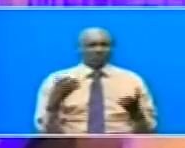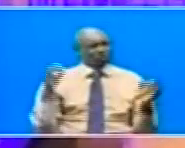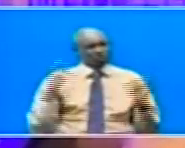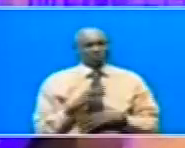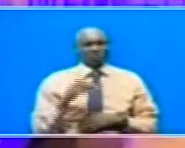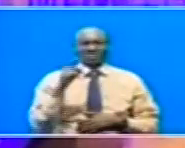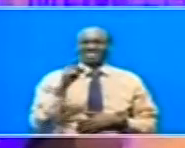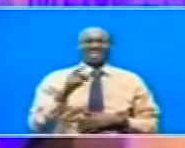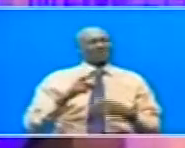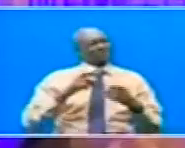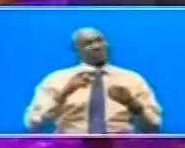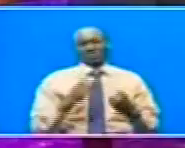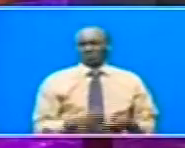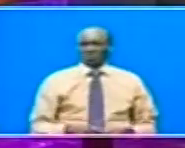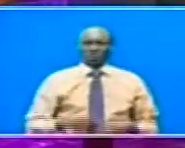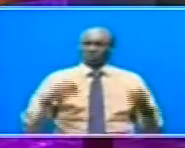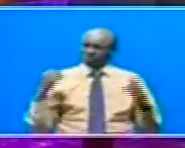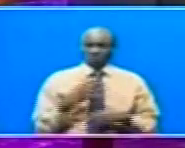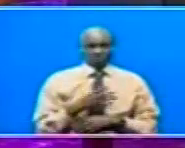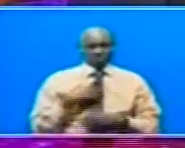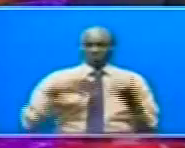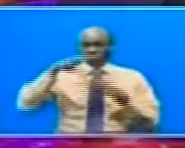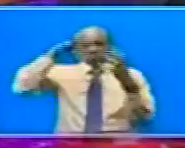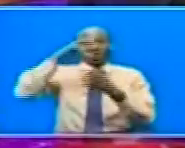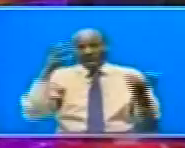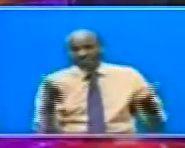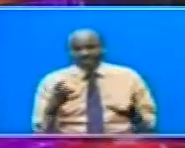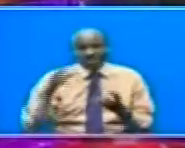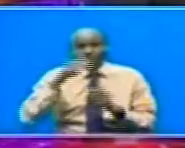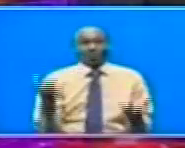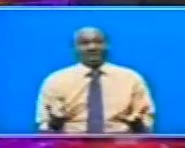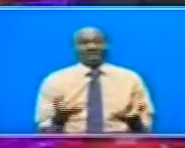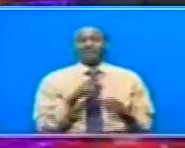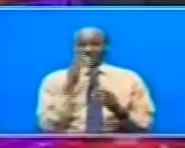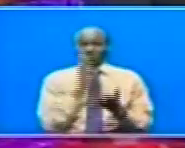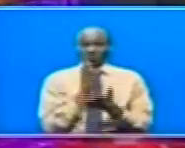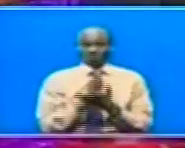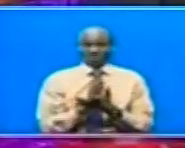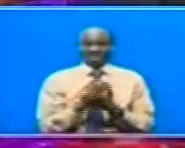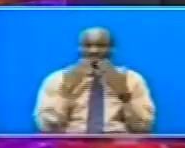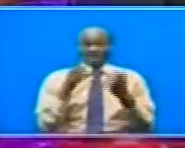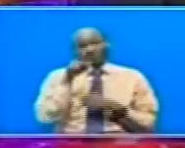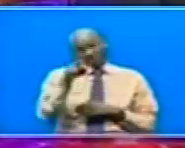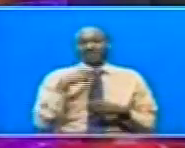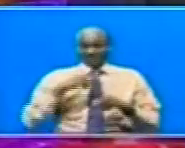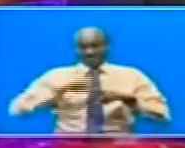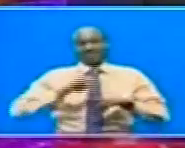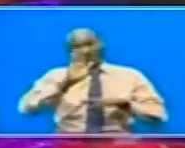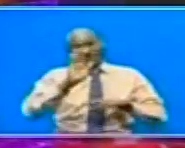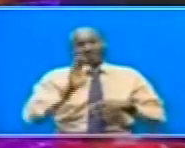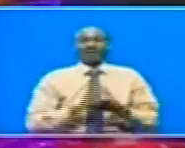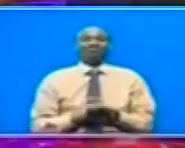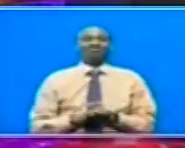You're smoking. Jeff, I can see the smoke from your side of the bench. And by the way, thanks for this side. I can't believe